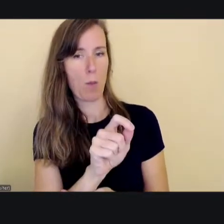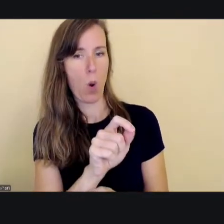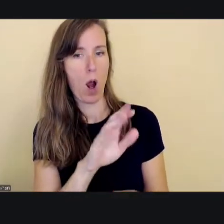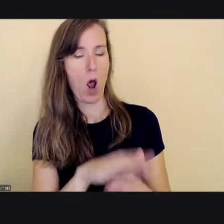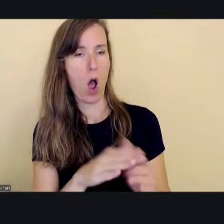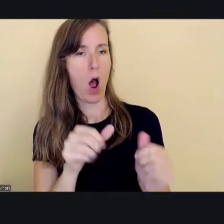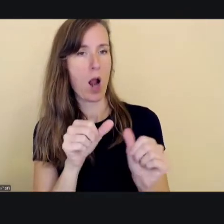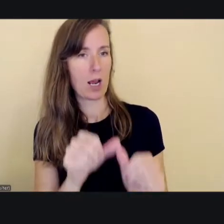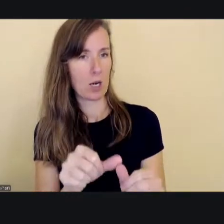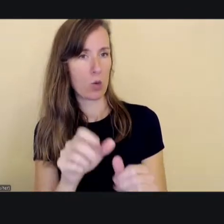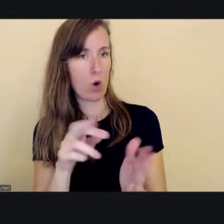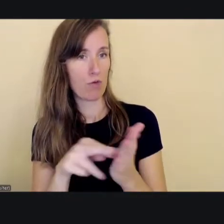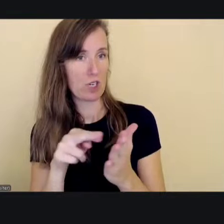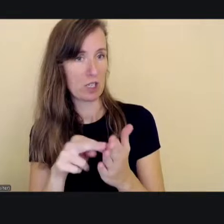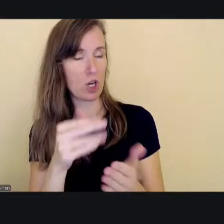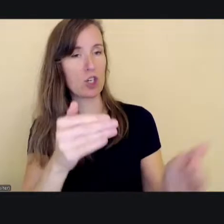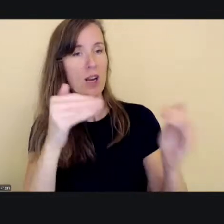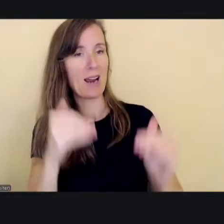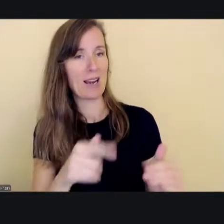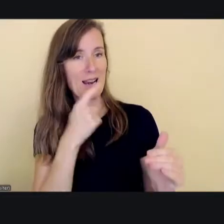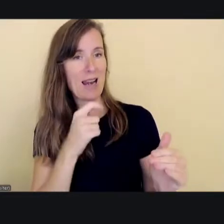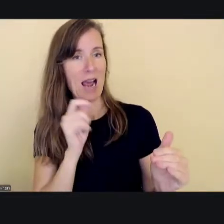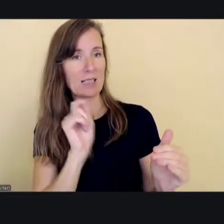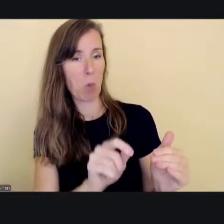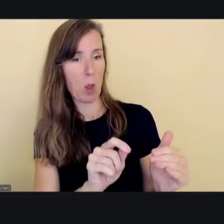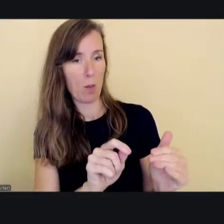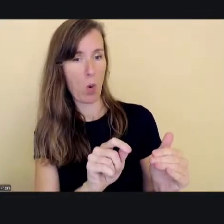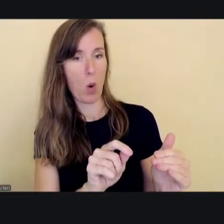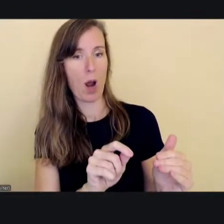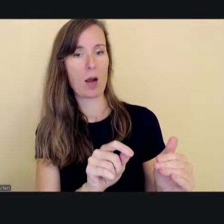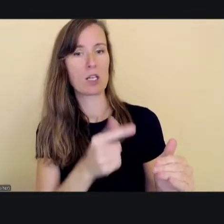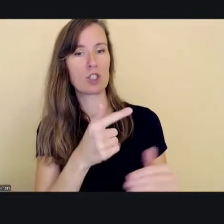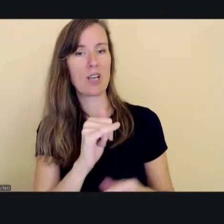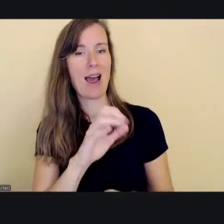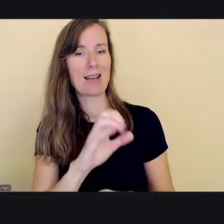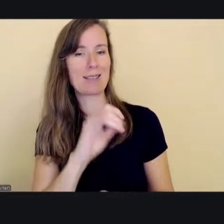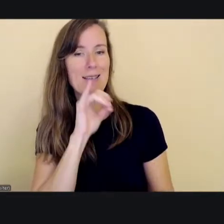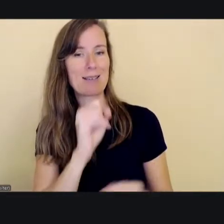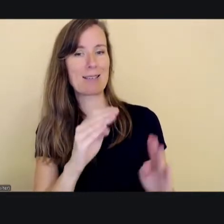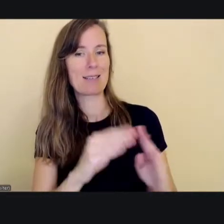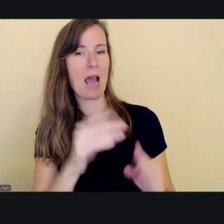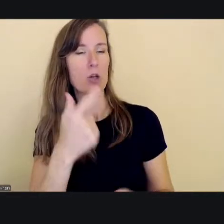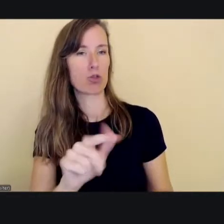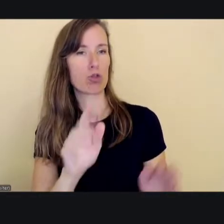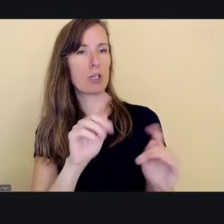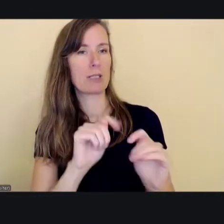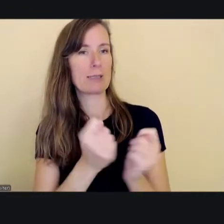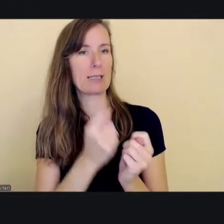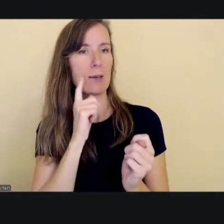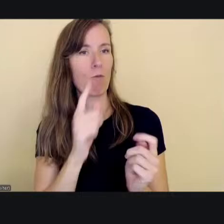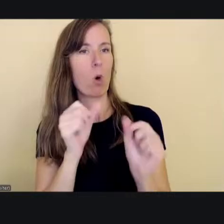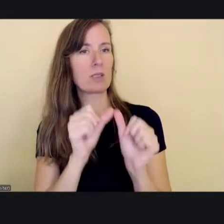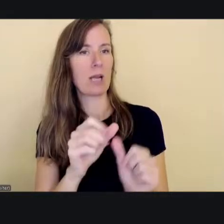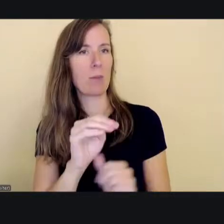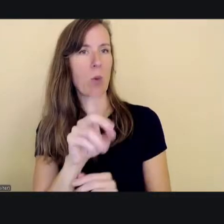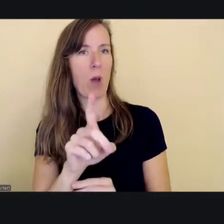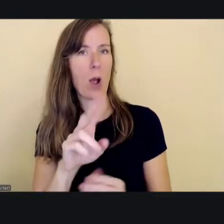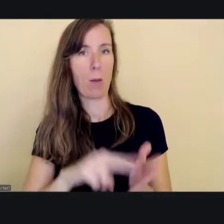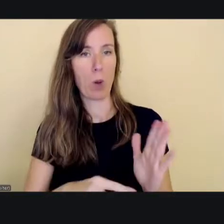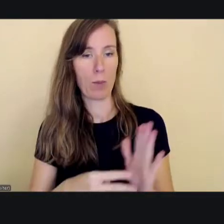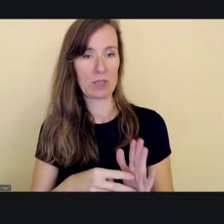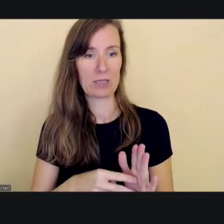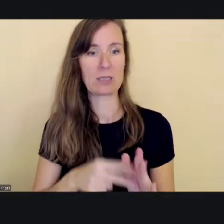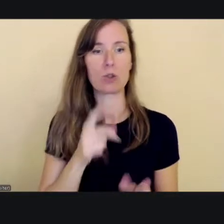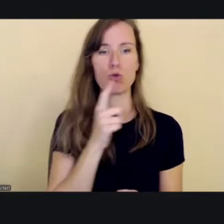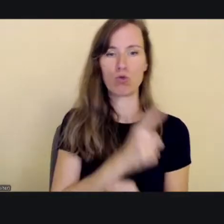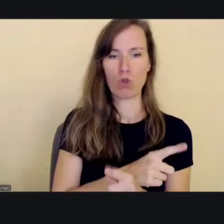is the town's green team for Sustainable Maryland purposes. Correct. And then the third and the fourth bullet point as drafted. That is